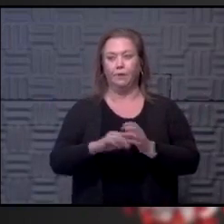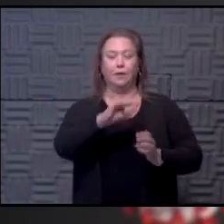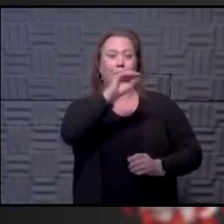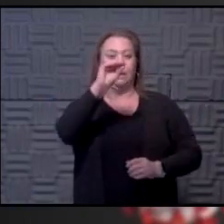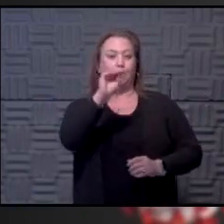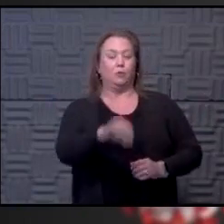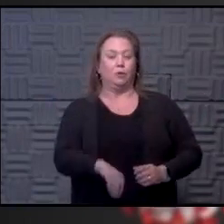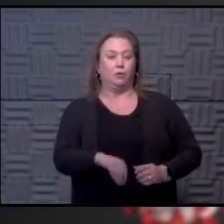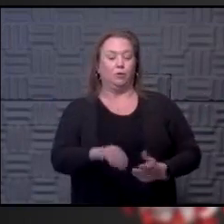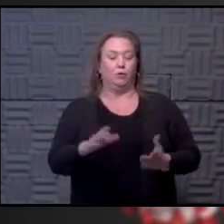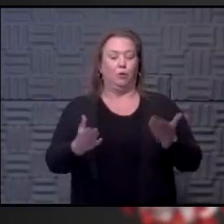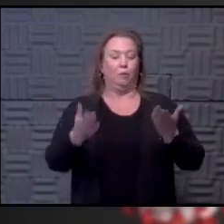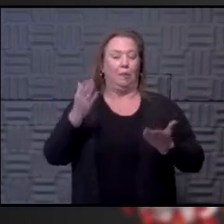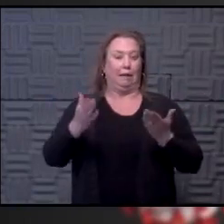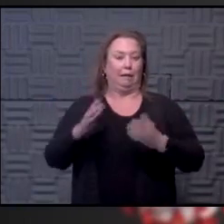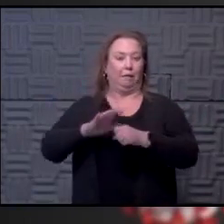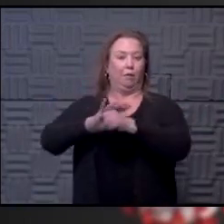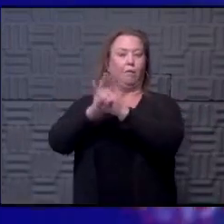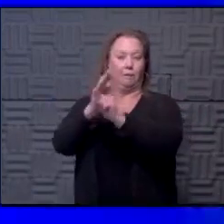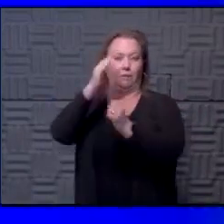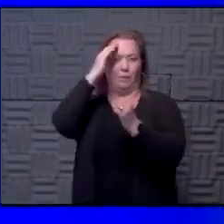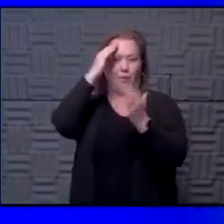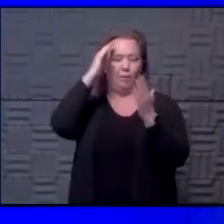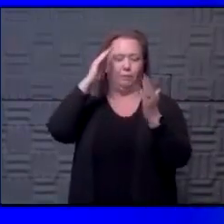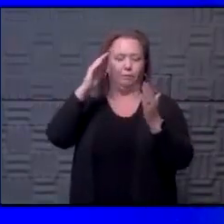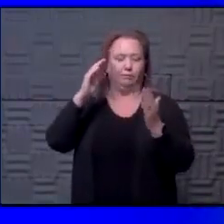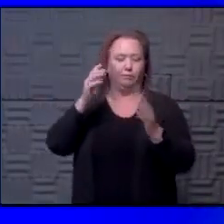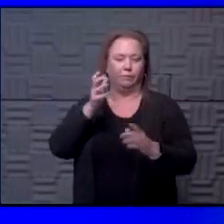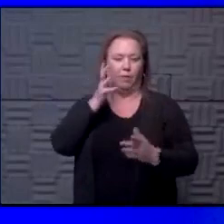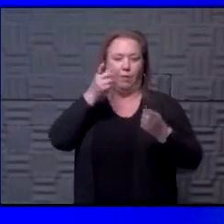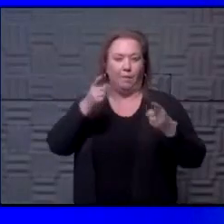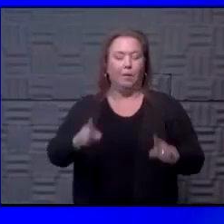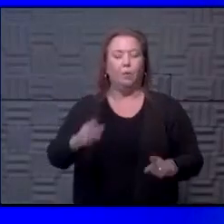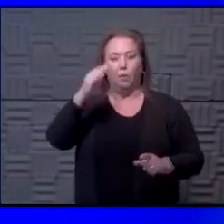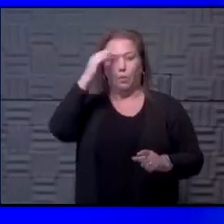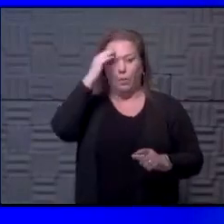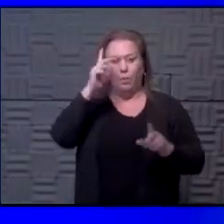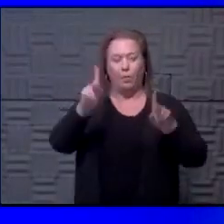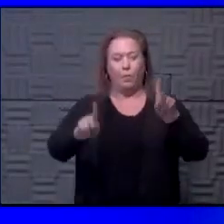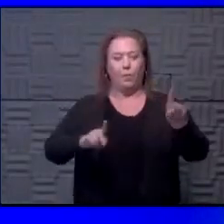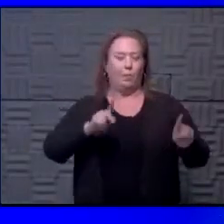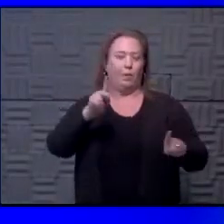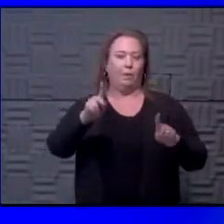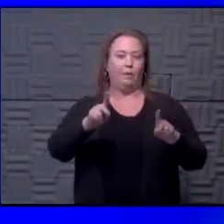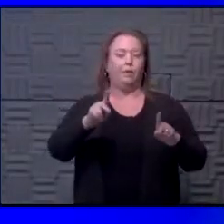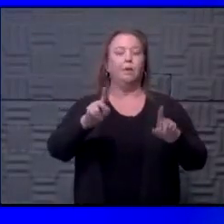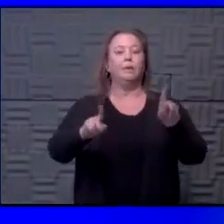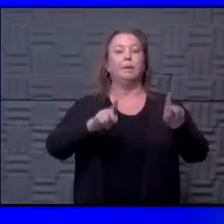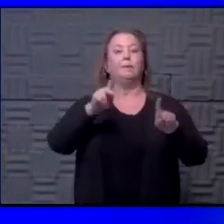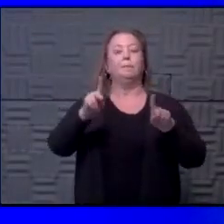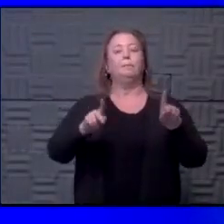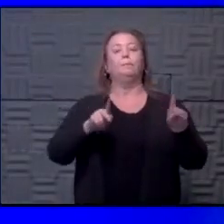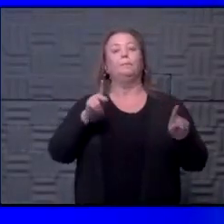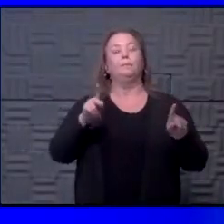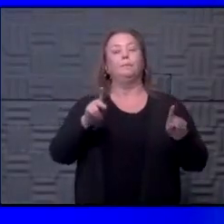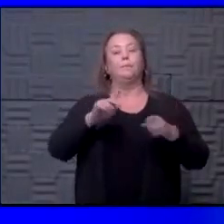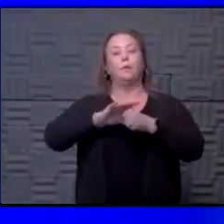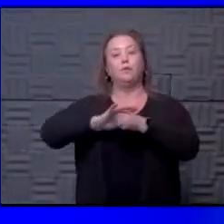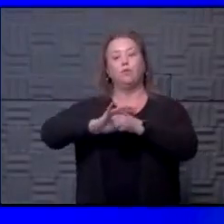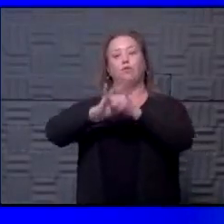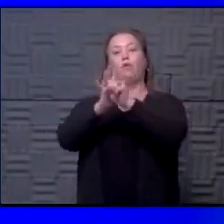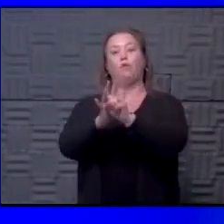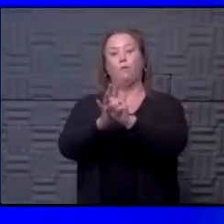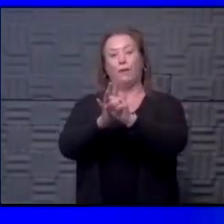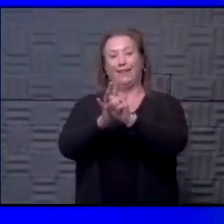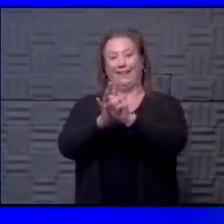percentage of people who might get COVID vaccine. So we know that happens. We know that the number of people, the amount of people getting